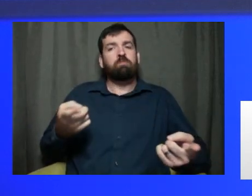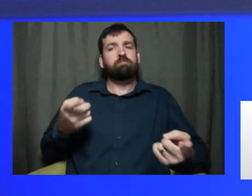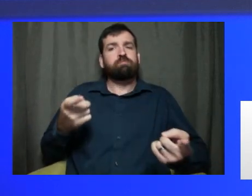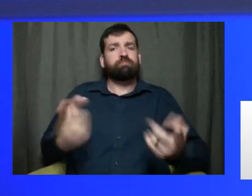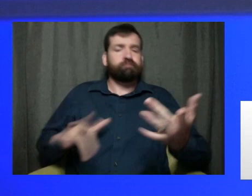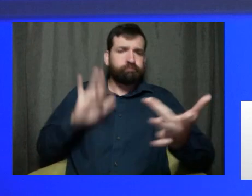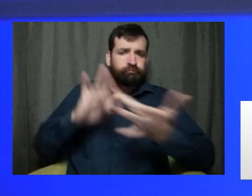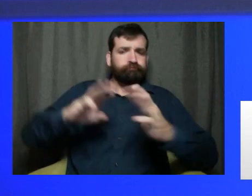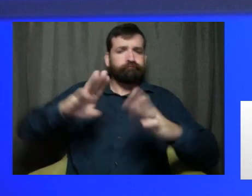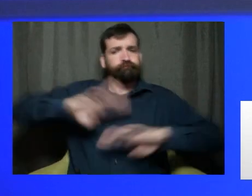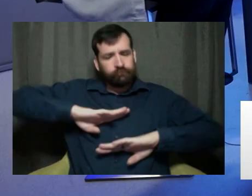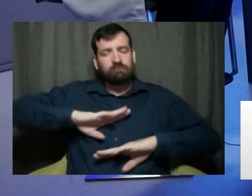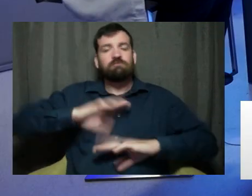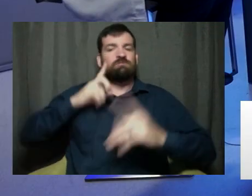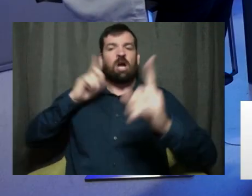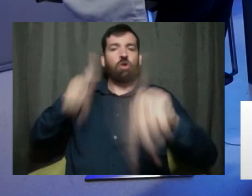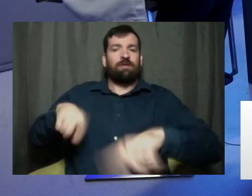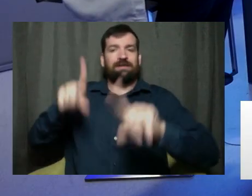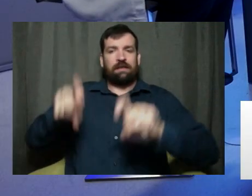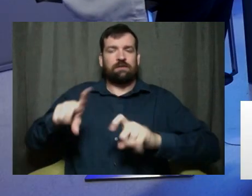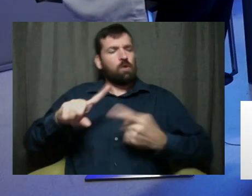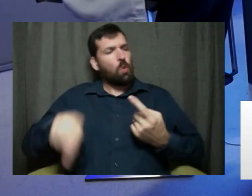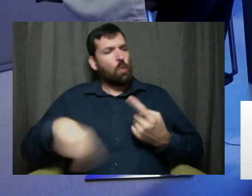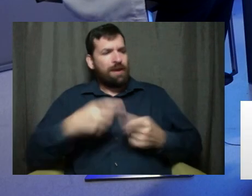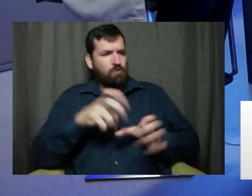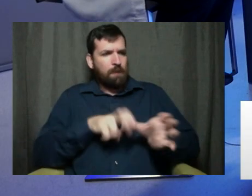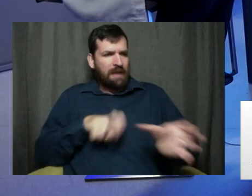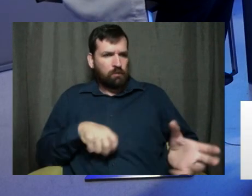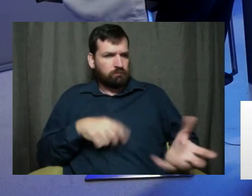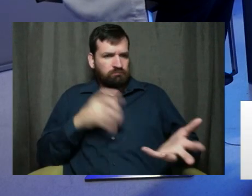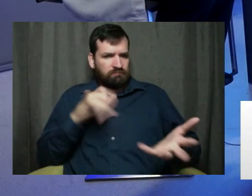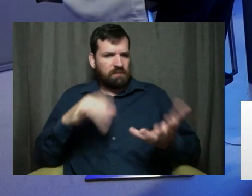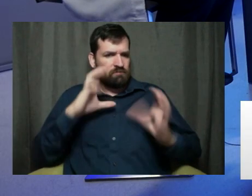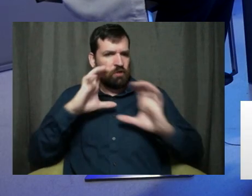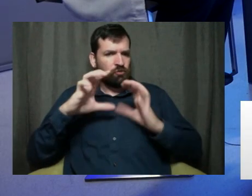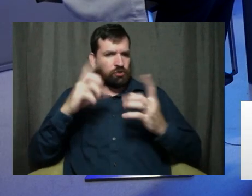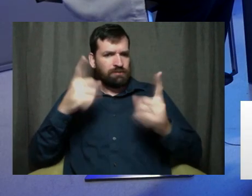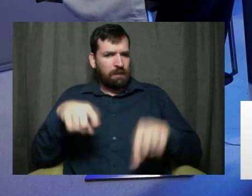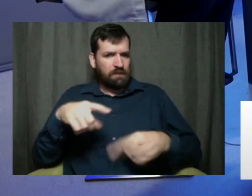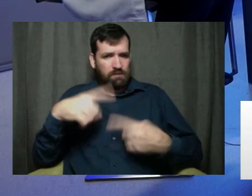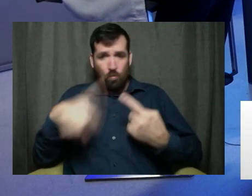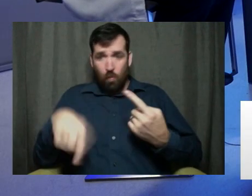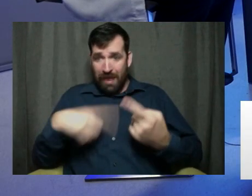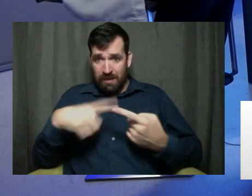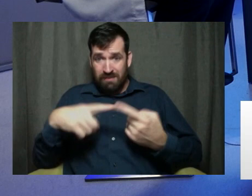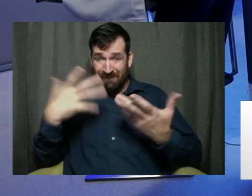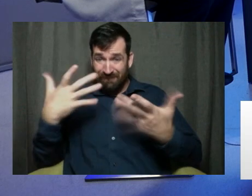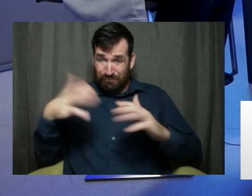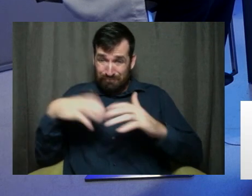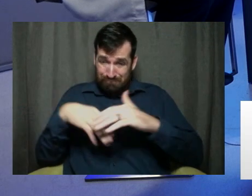concerns, and they agree to have their baby tested. When might you opt out? When is that conversation happening? Right after you have your baby?